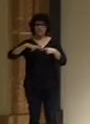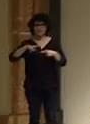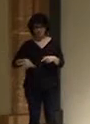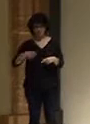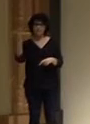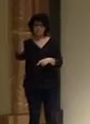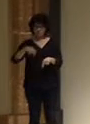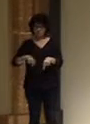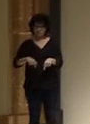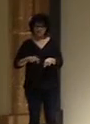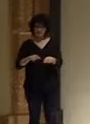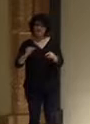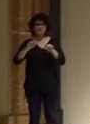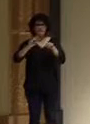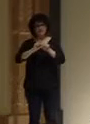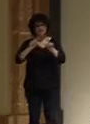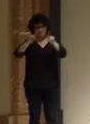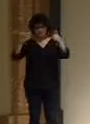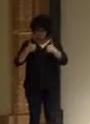force. But,